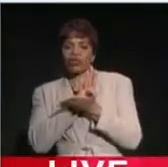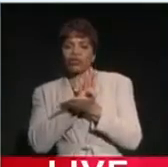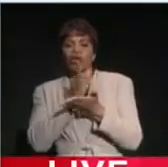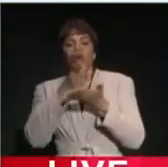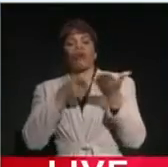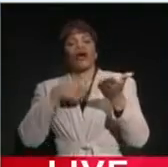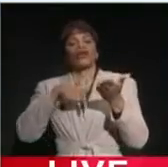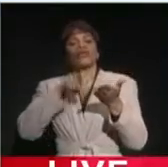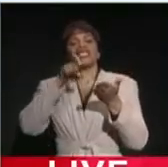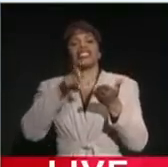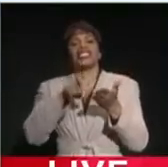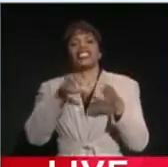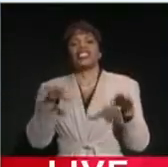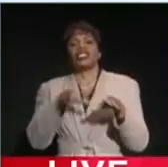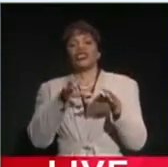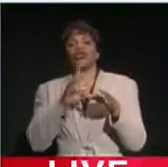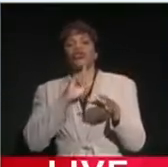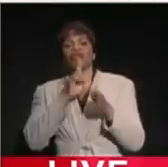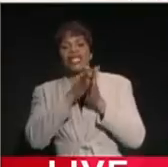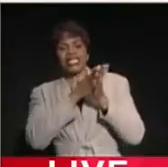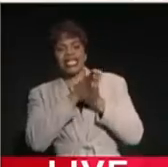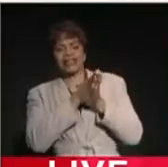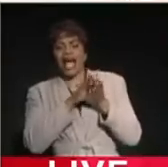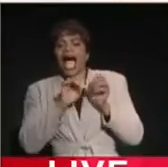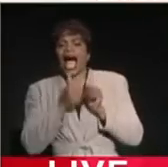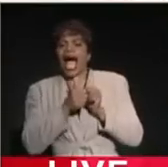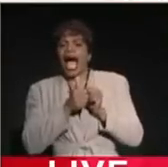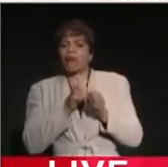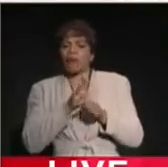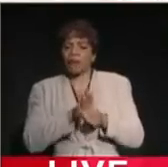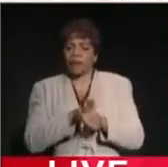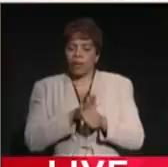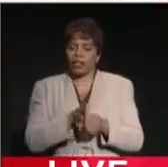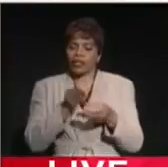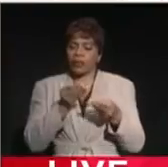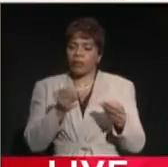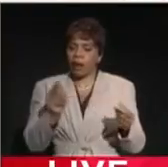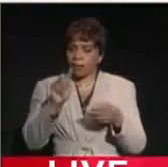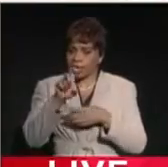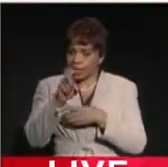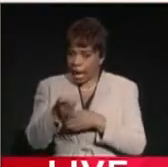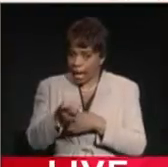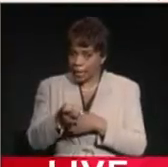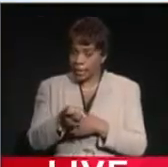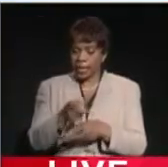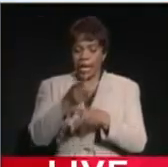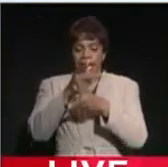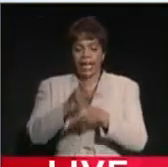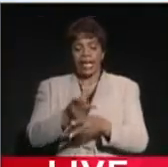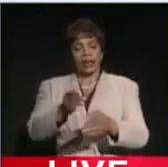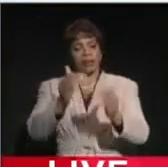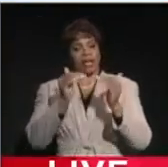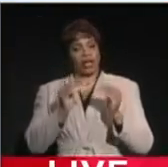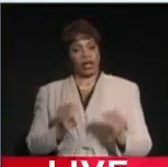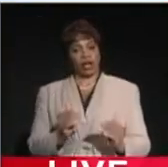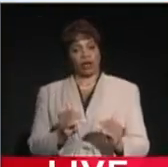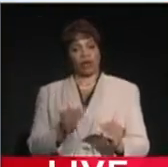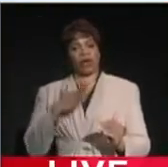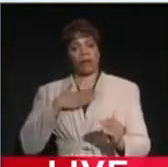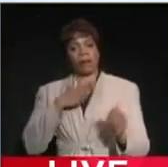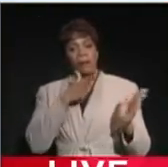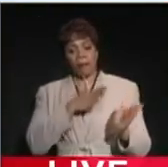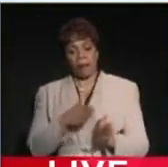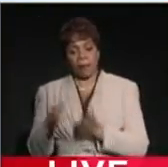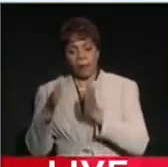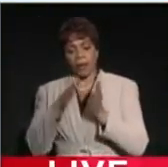is incentivize that. And the way to do that is to put pressure on the property taxes, keep property taxes low. My plan would keep property taxes even